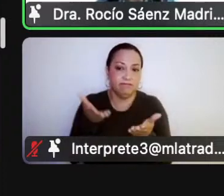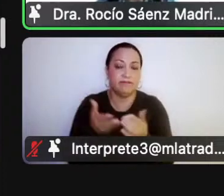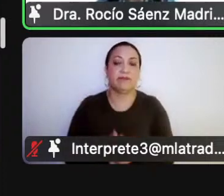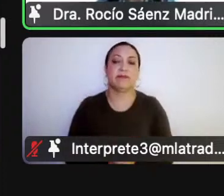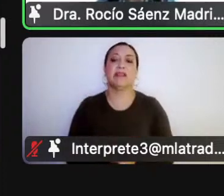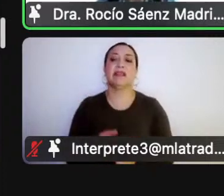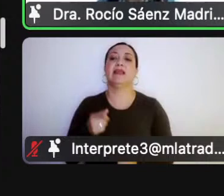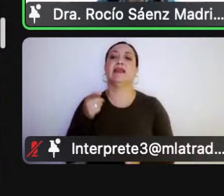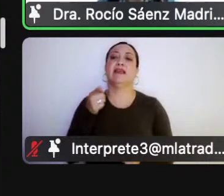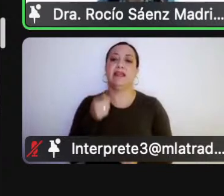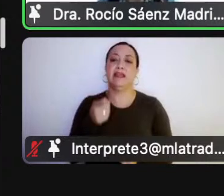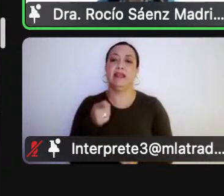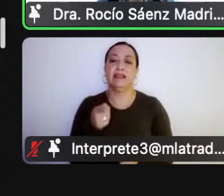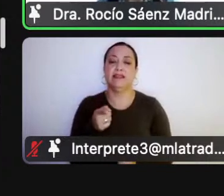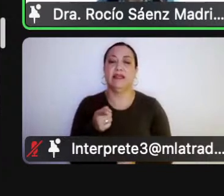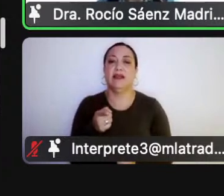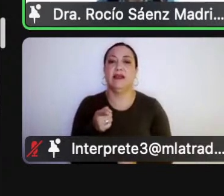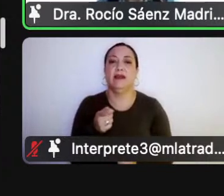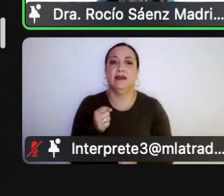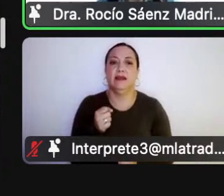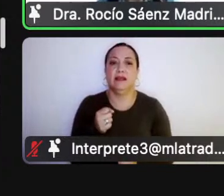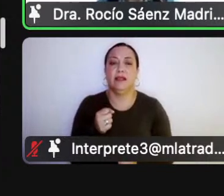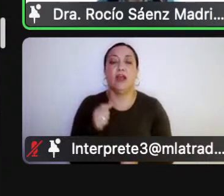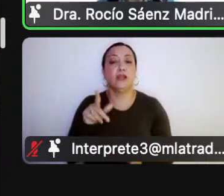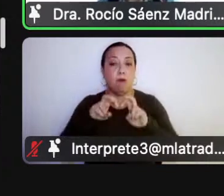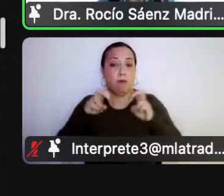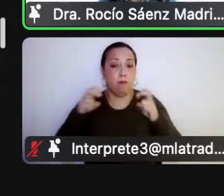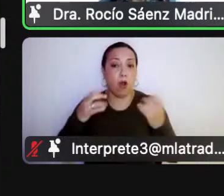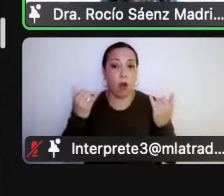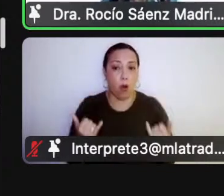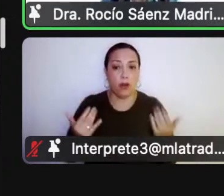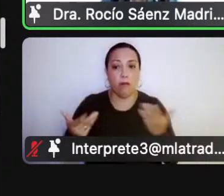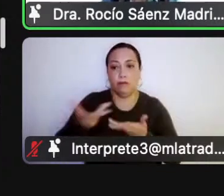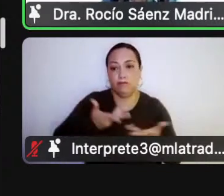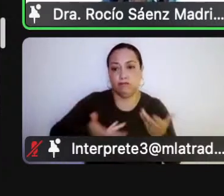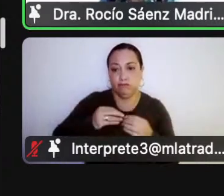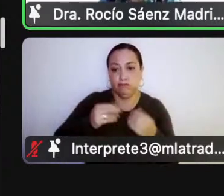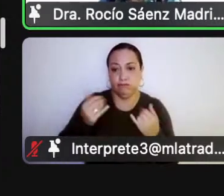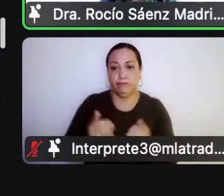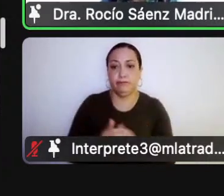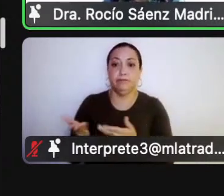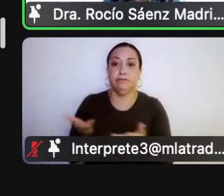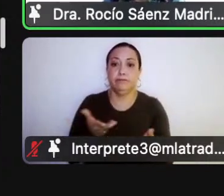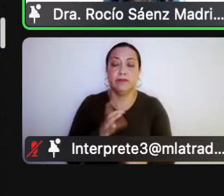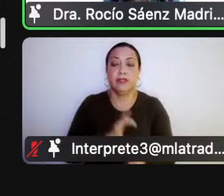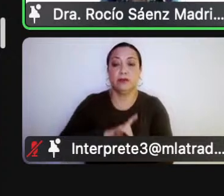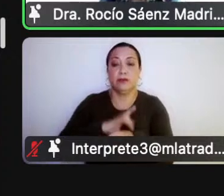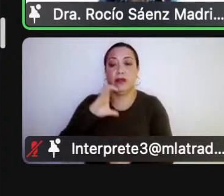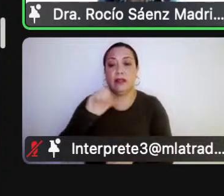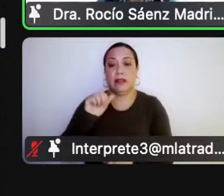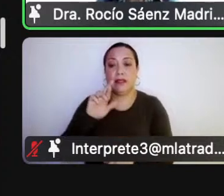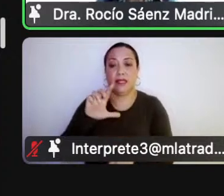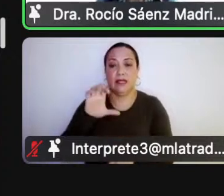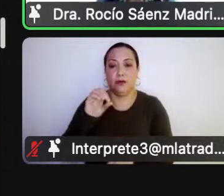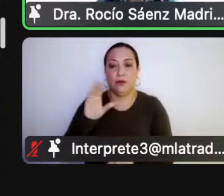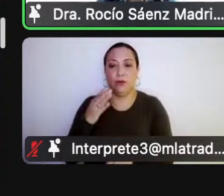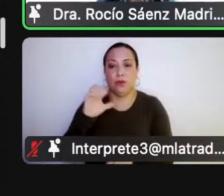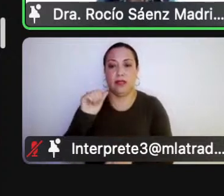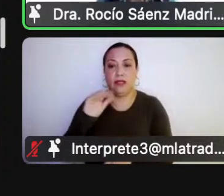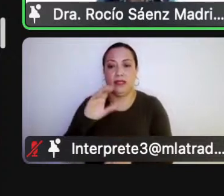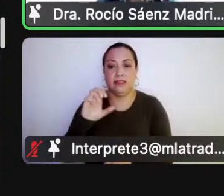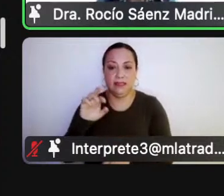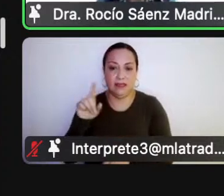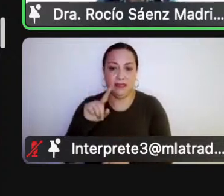previously presented or introduced, and she'll be a panelist in this session. Dr. Carlos Cáceres from the